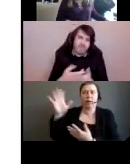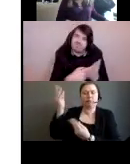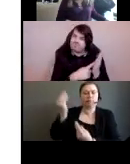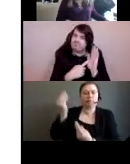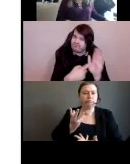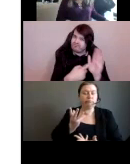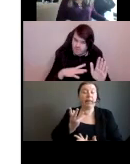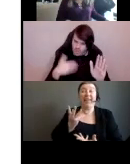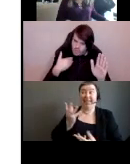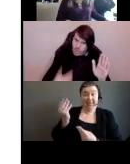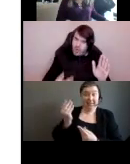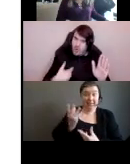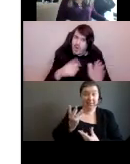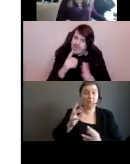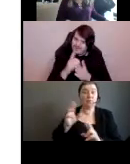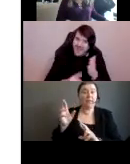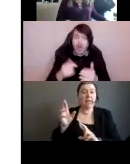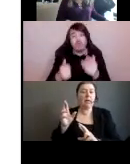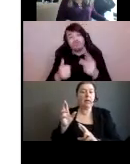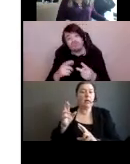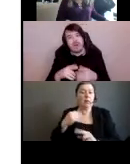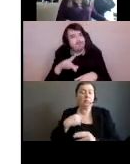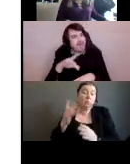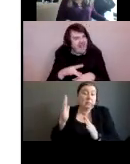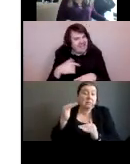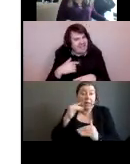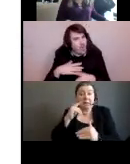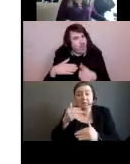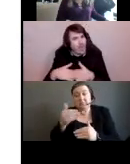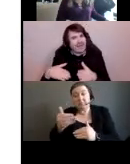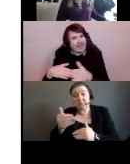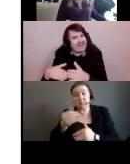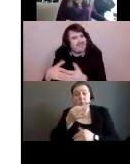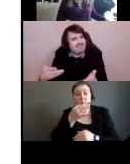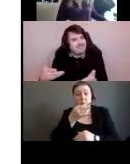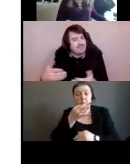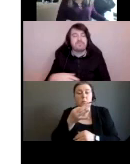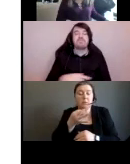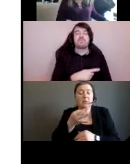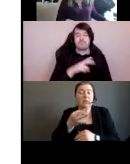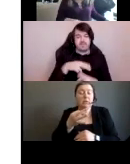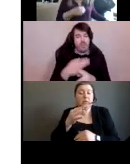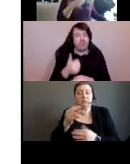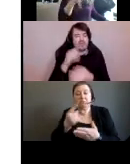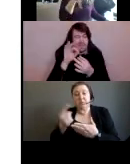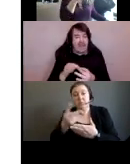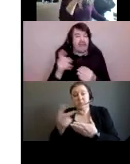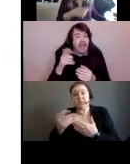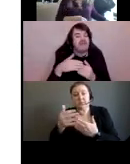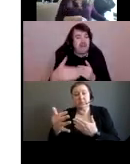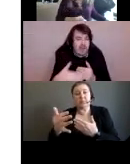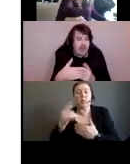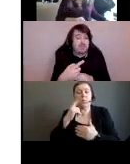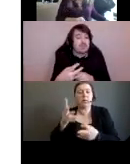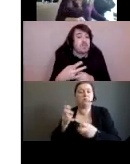is available, we expect sometime in the coming weeks, we'll have that available on our webpage